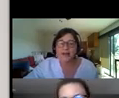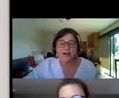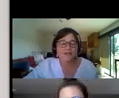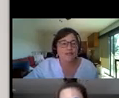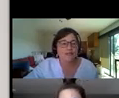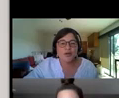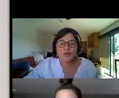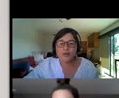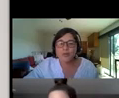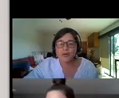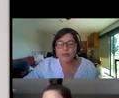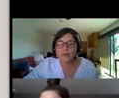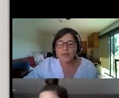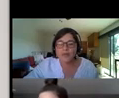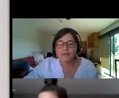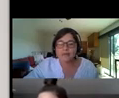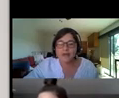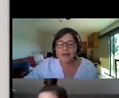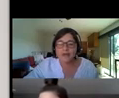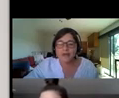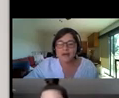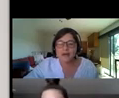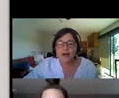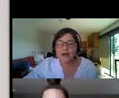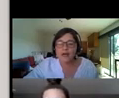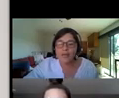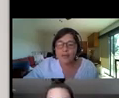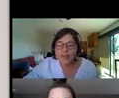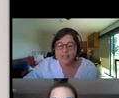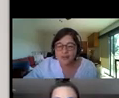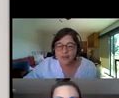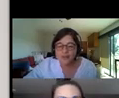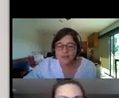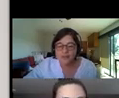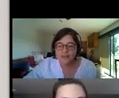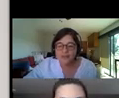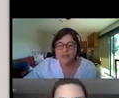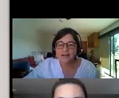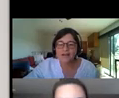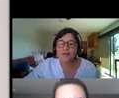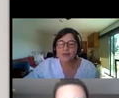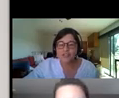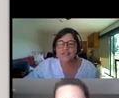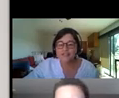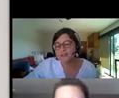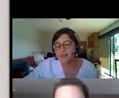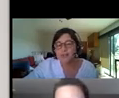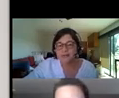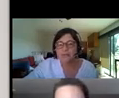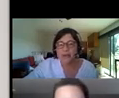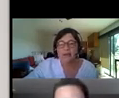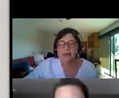And also noteworthy is that all three generations rejected the